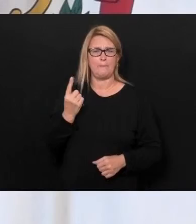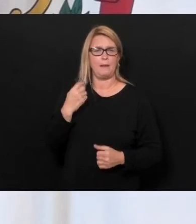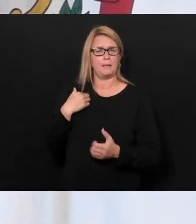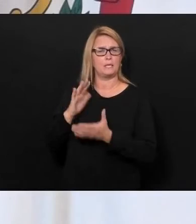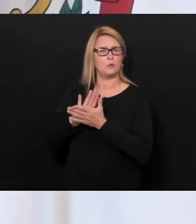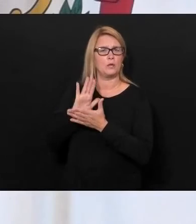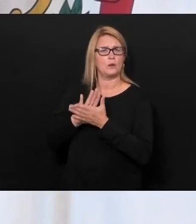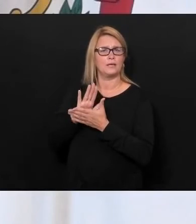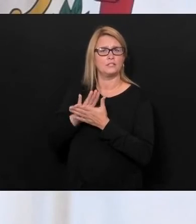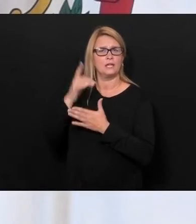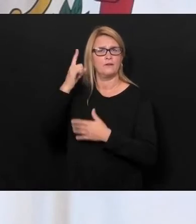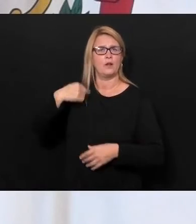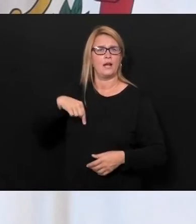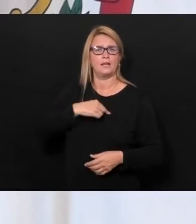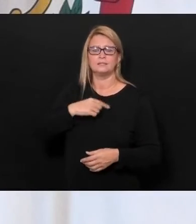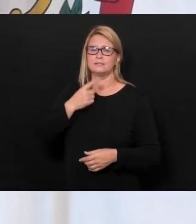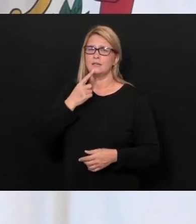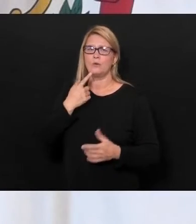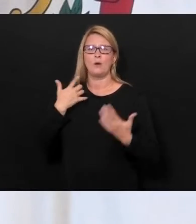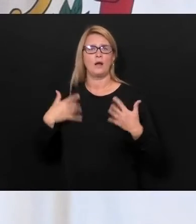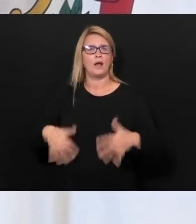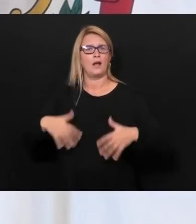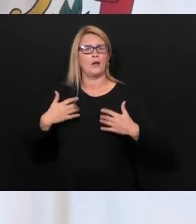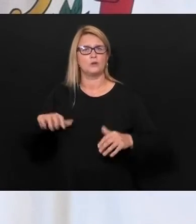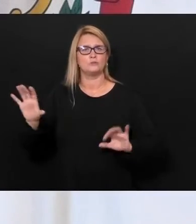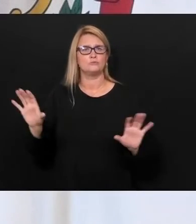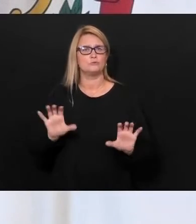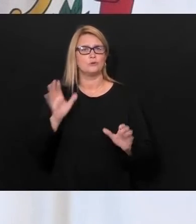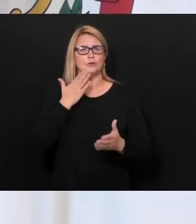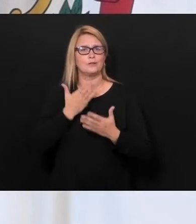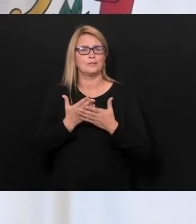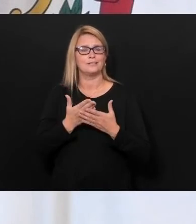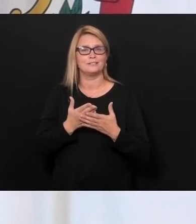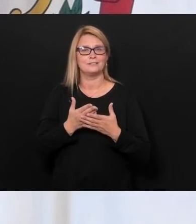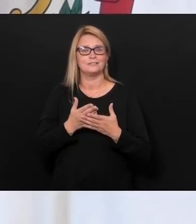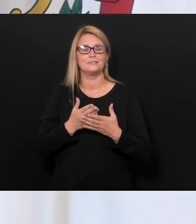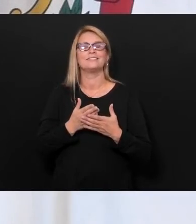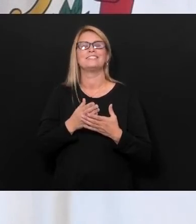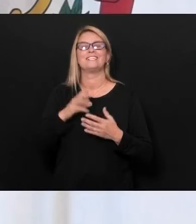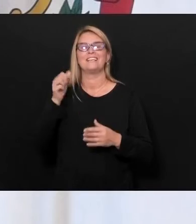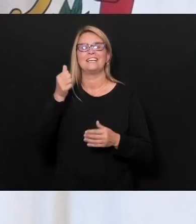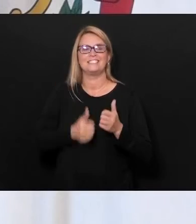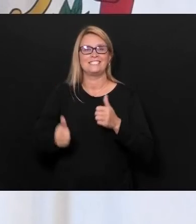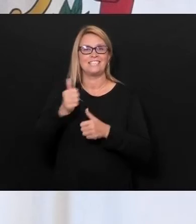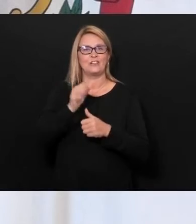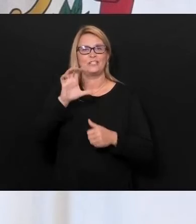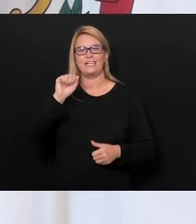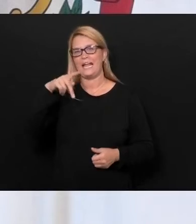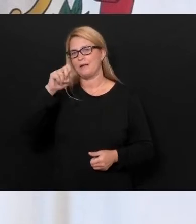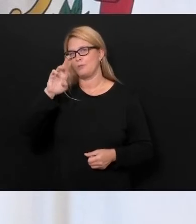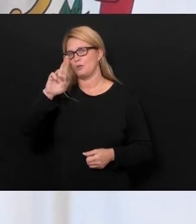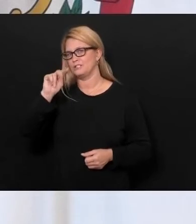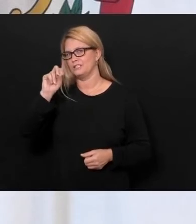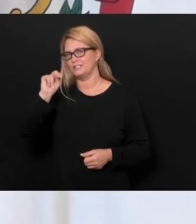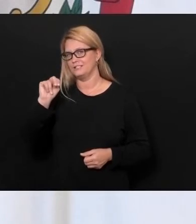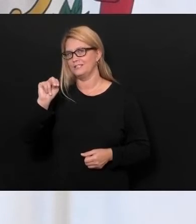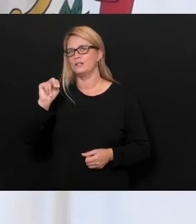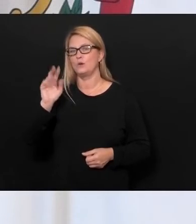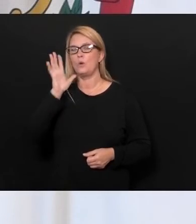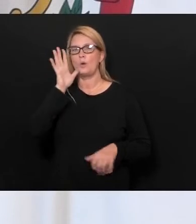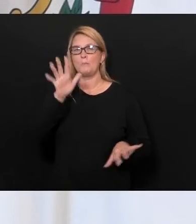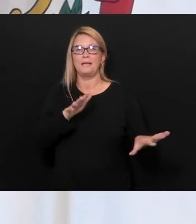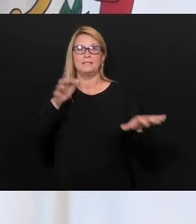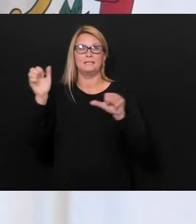What an accomplishment, and so Secretary Caperton will be leaving